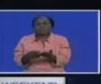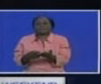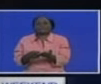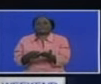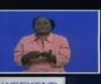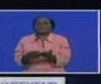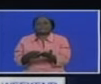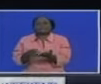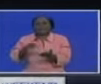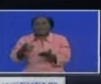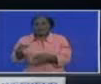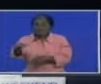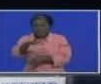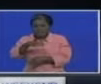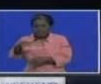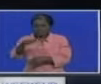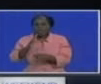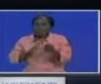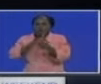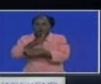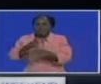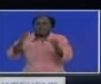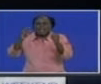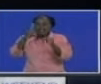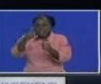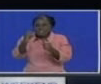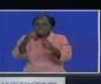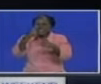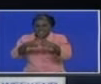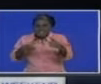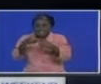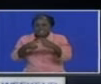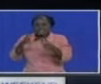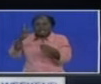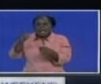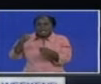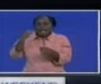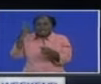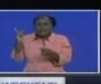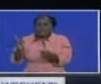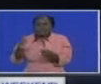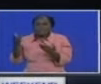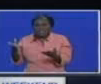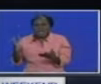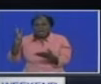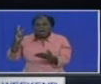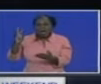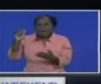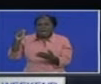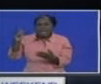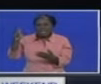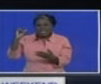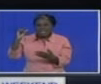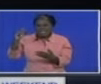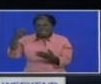To matters environmental now, and for over two decades, residents of Marigoini in Waithaka here in Nairobi have not had running tap